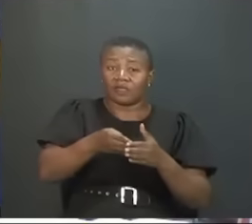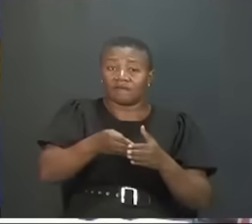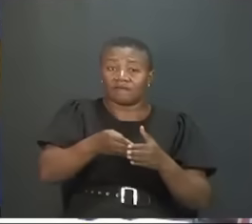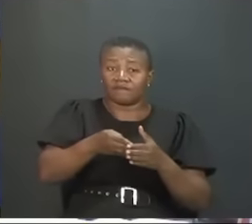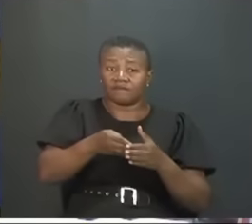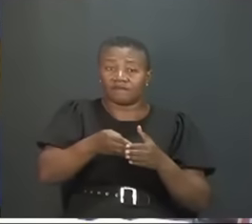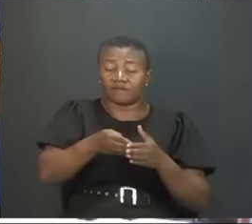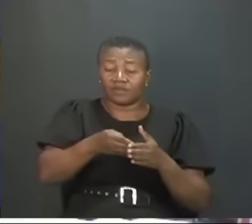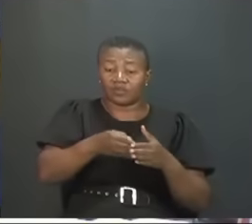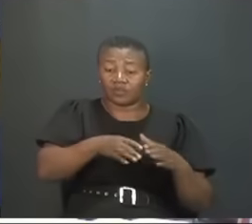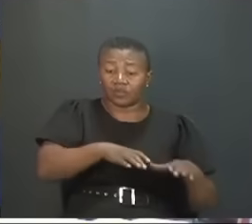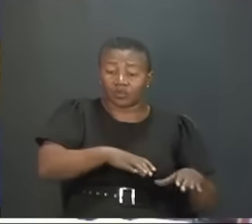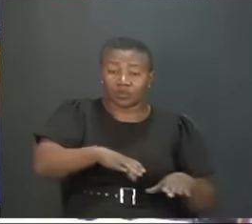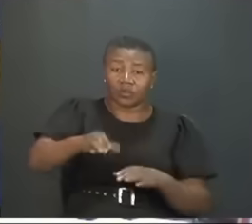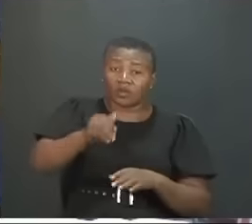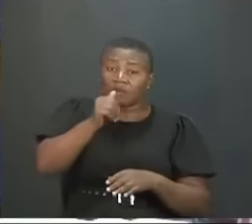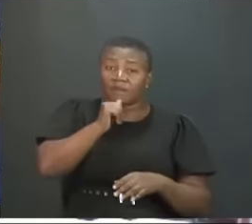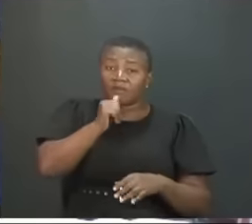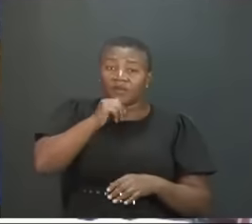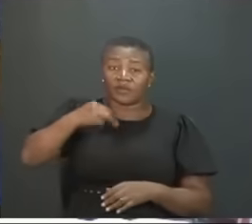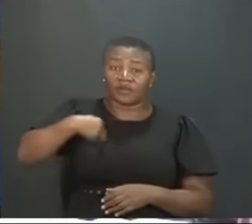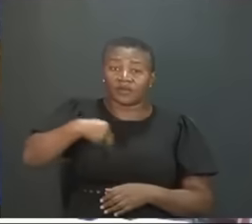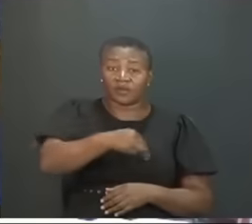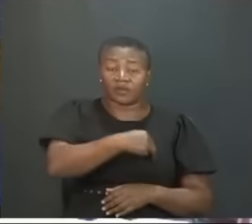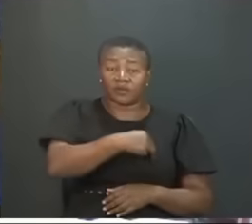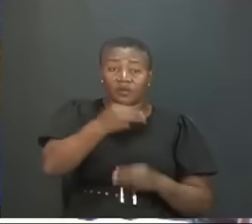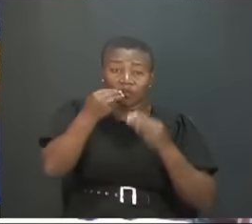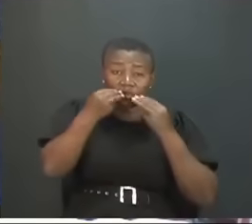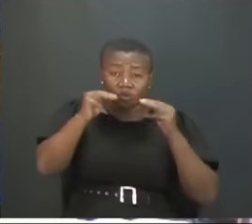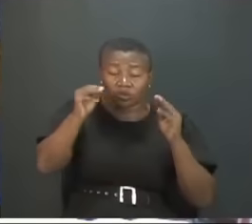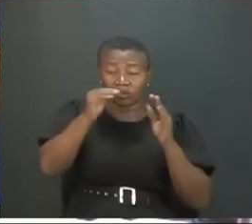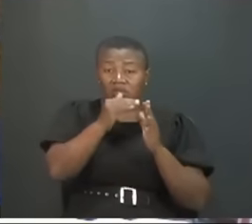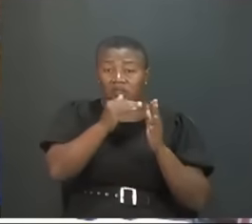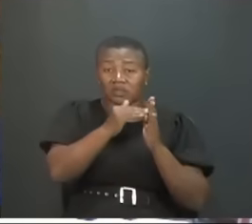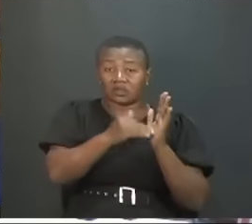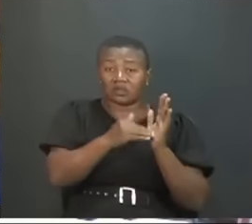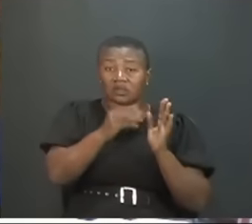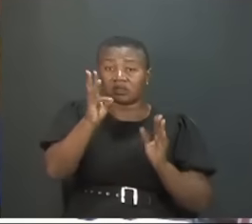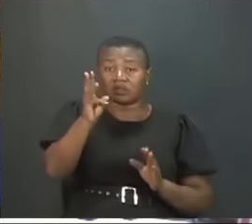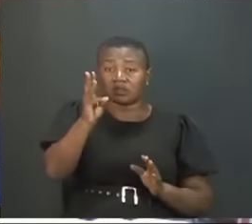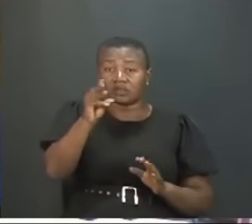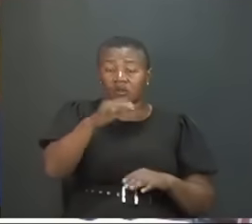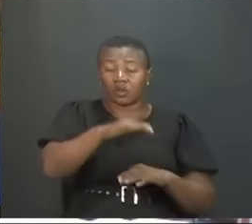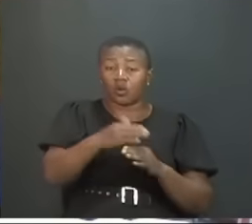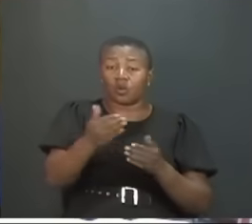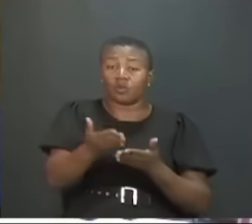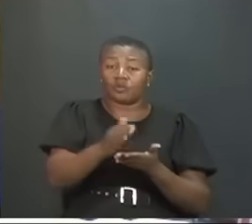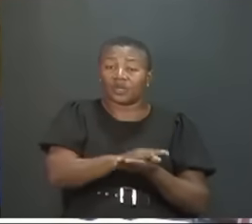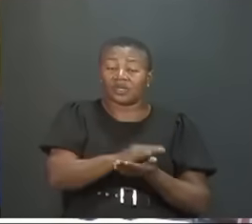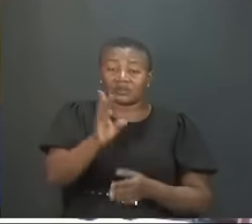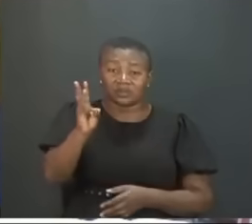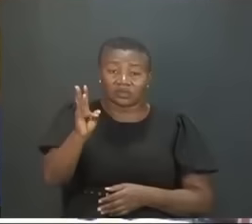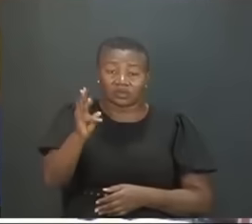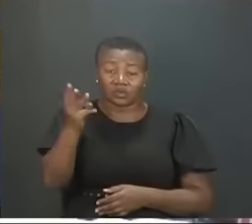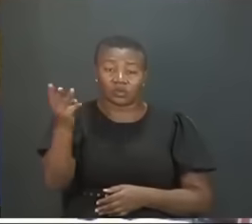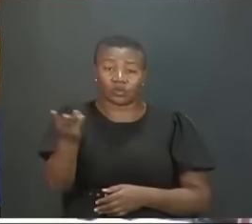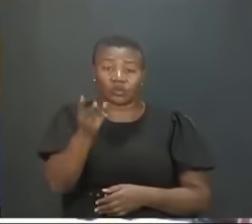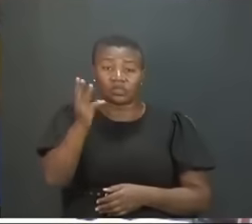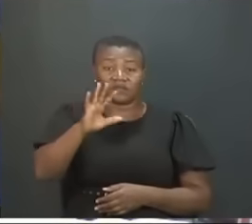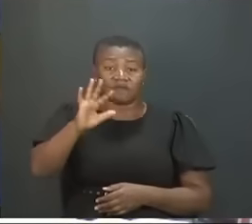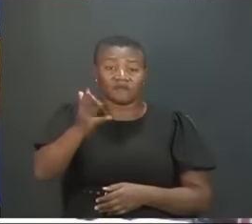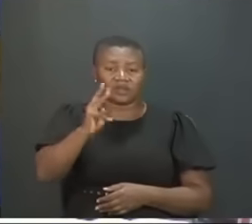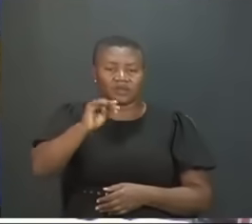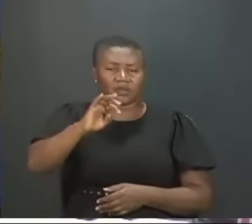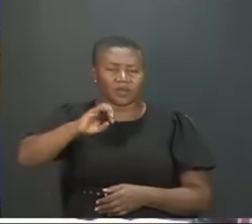against moving the private member's motion listed as item 16 on page 6 of the order paper of Wednesday, the 5th of March.